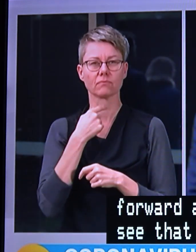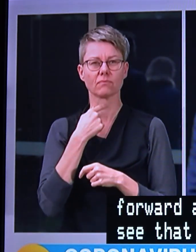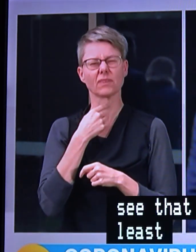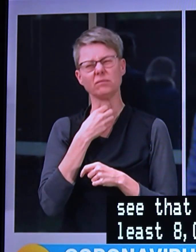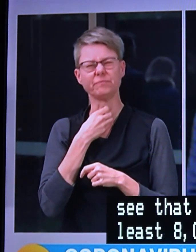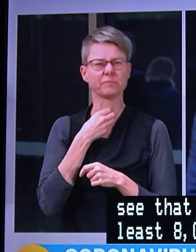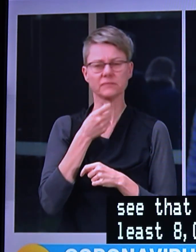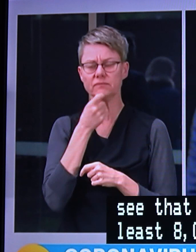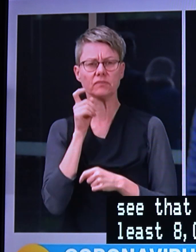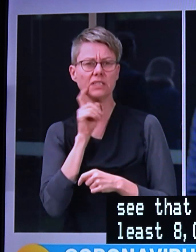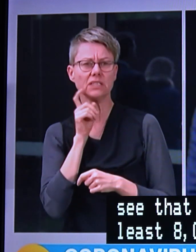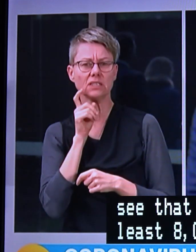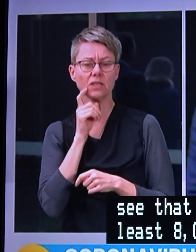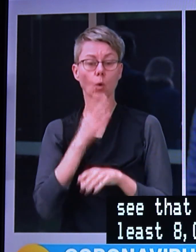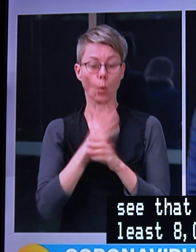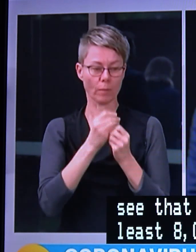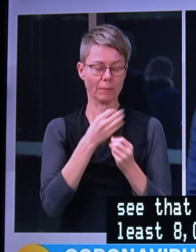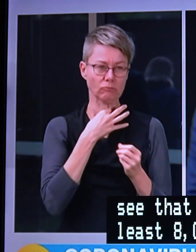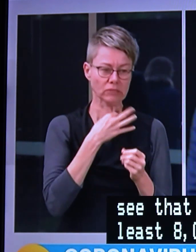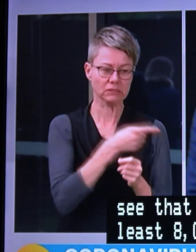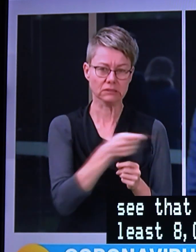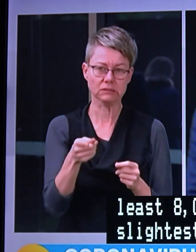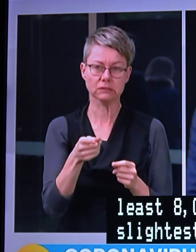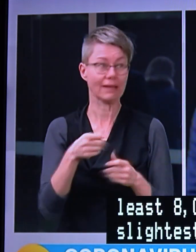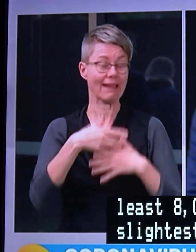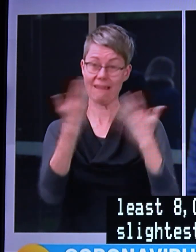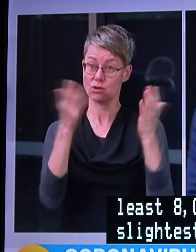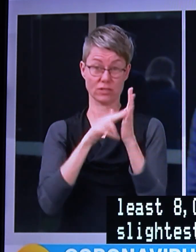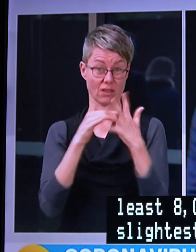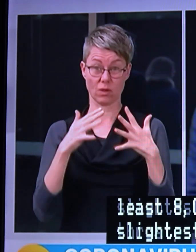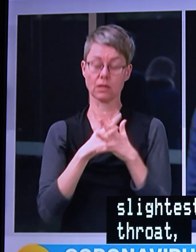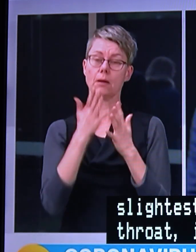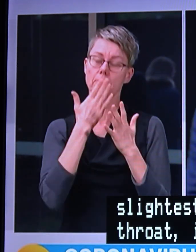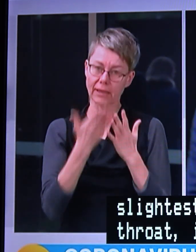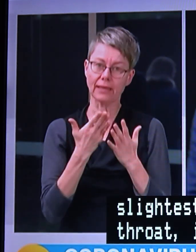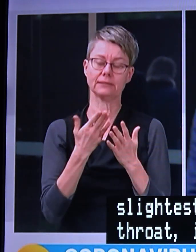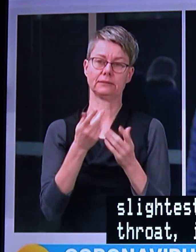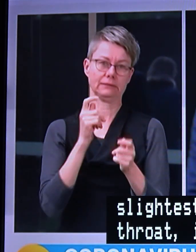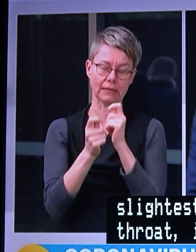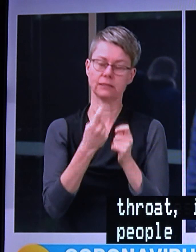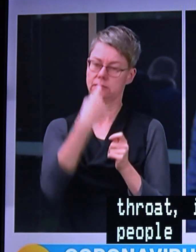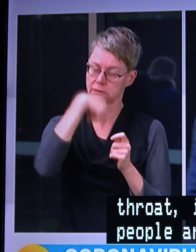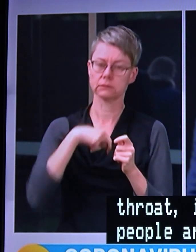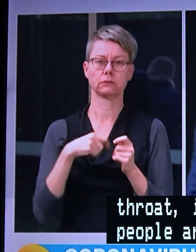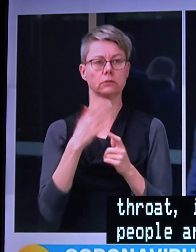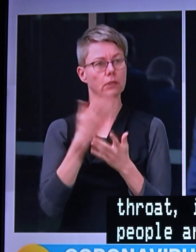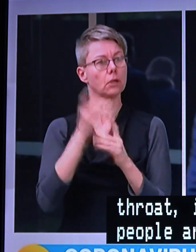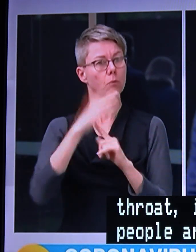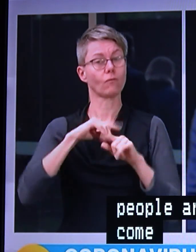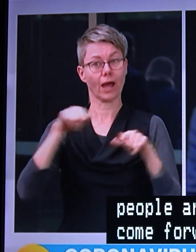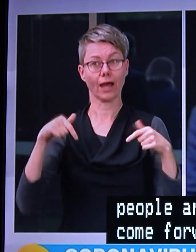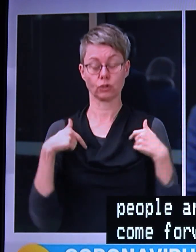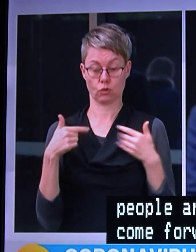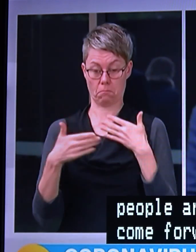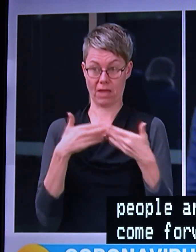have a scratchy throat, if you work with vulnerable people anywhere in the state, please come forward and get tested. It's really important for